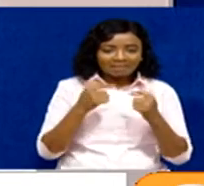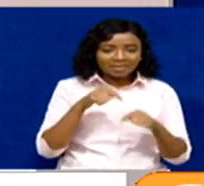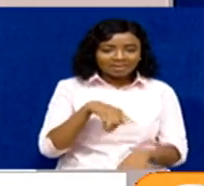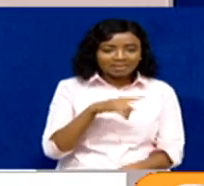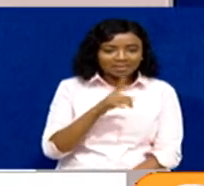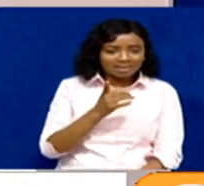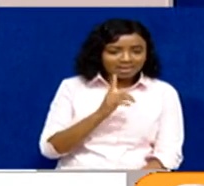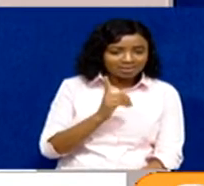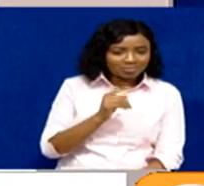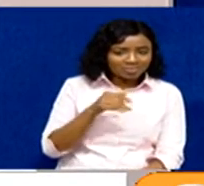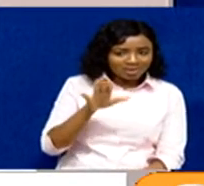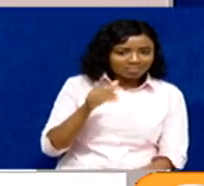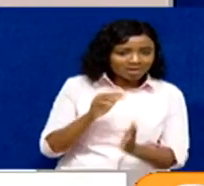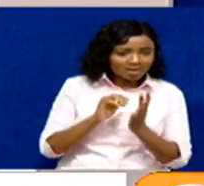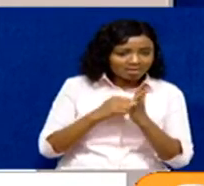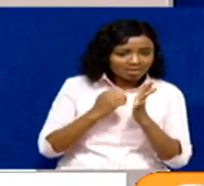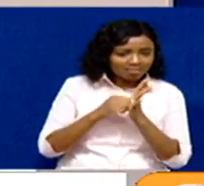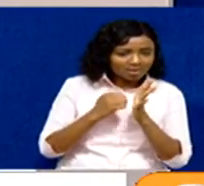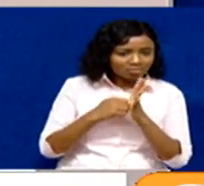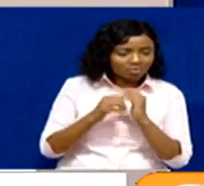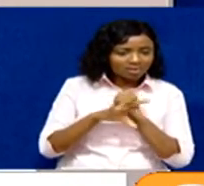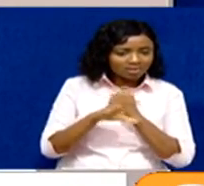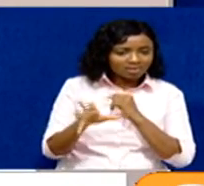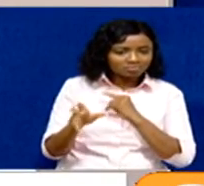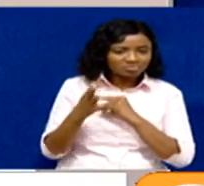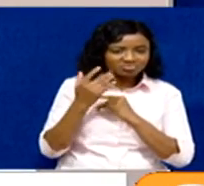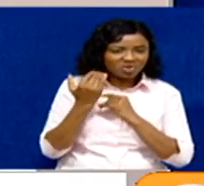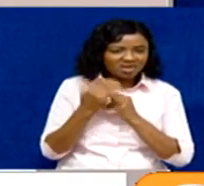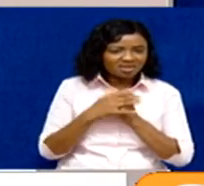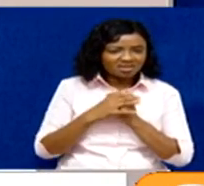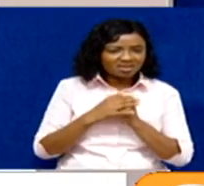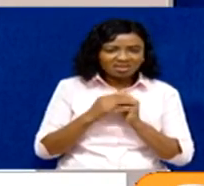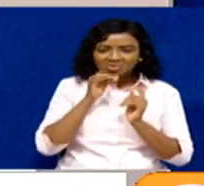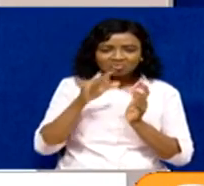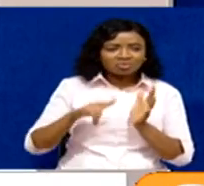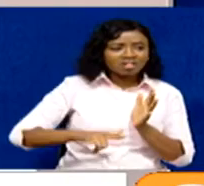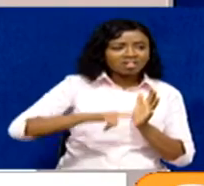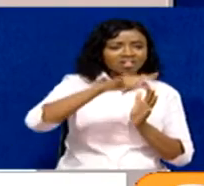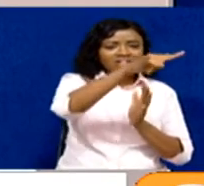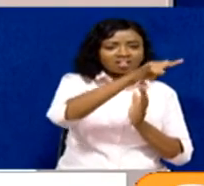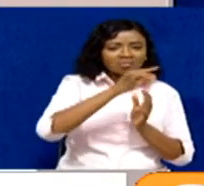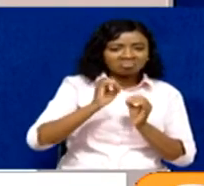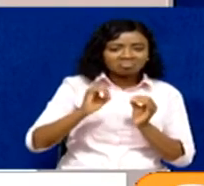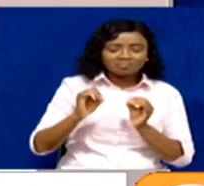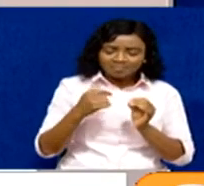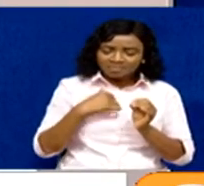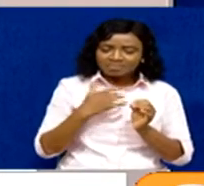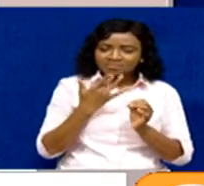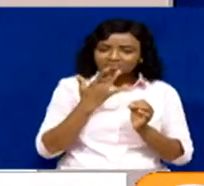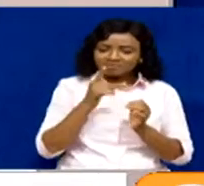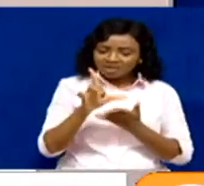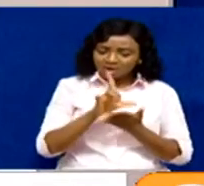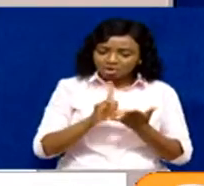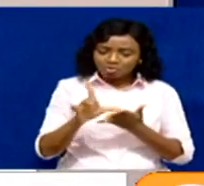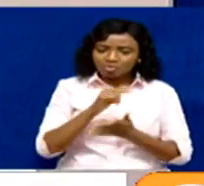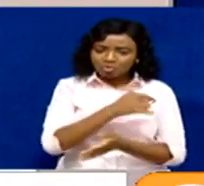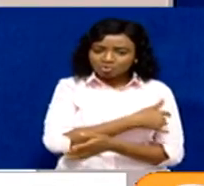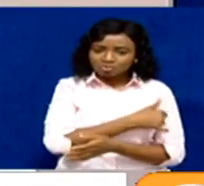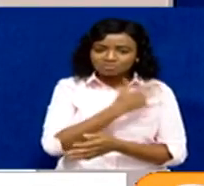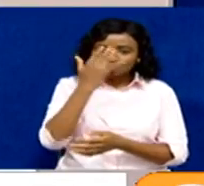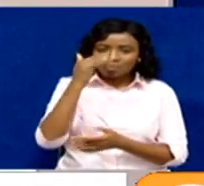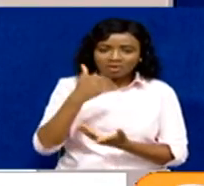I like to go to, you know, our local hospitals because we have very